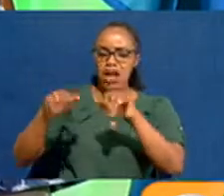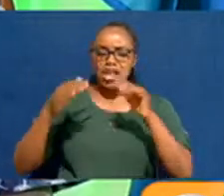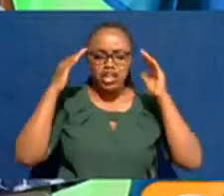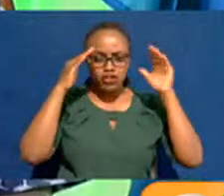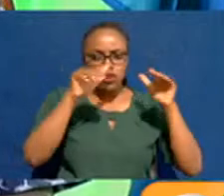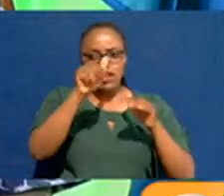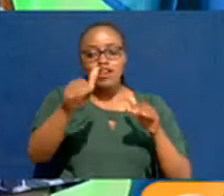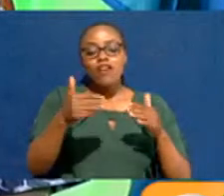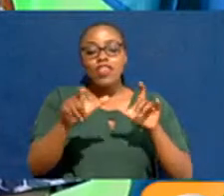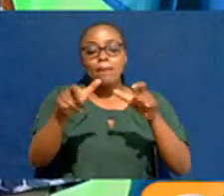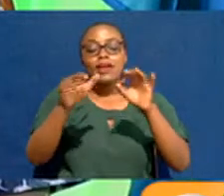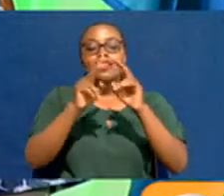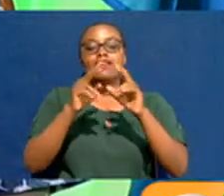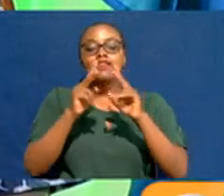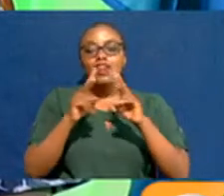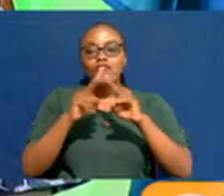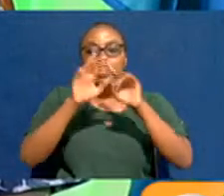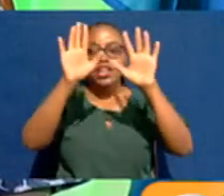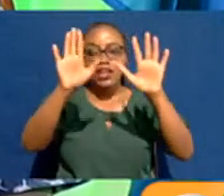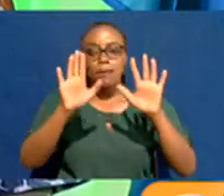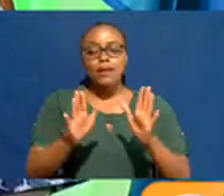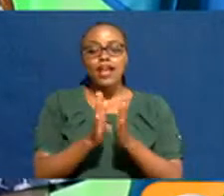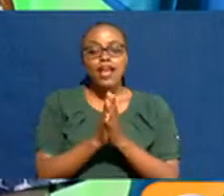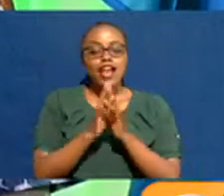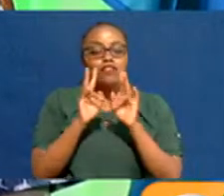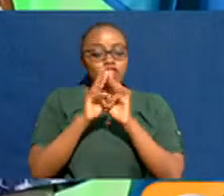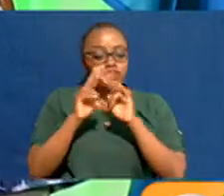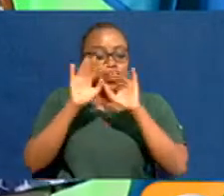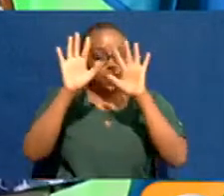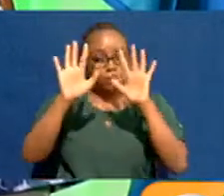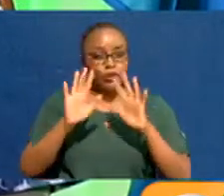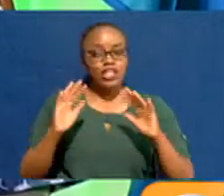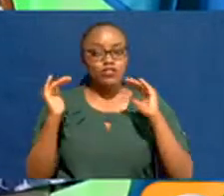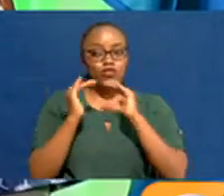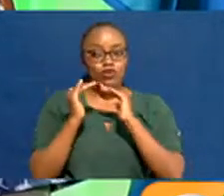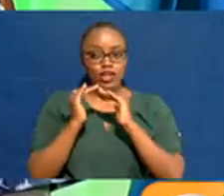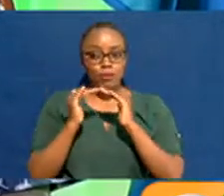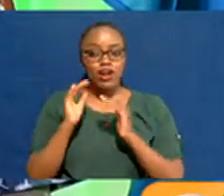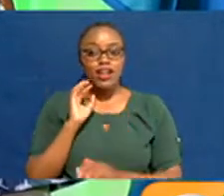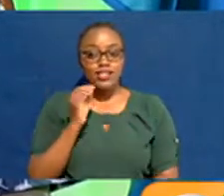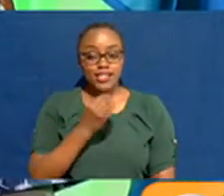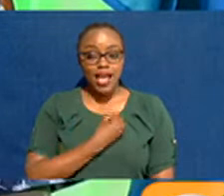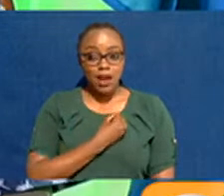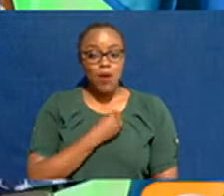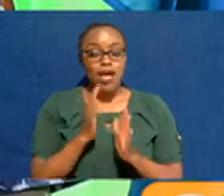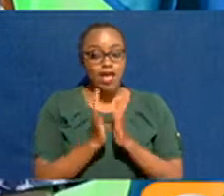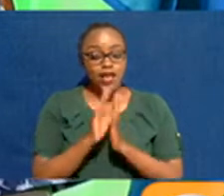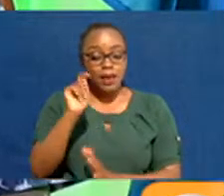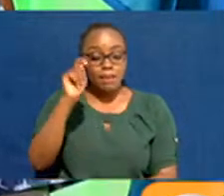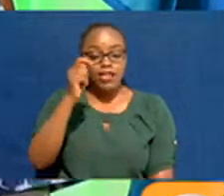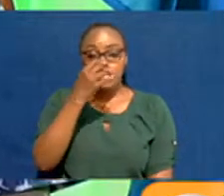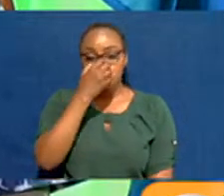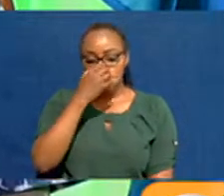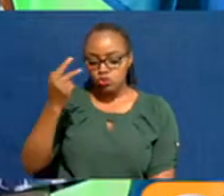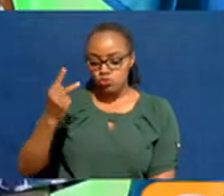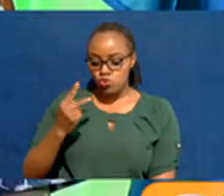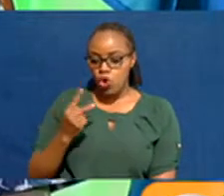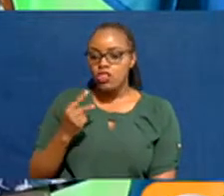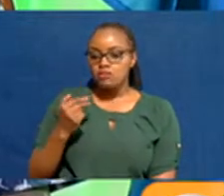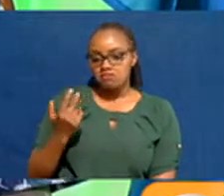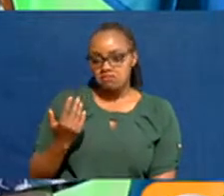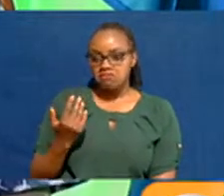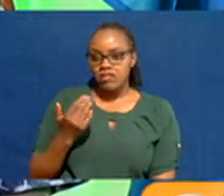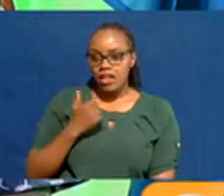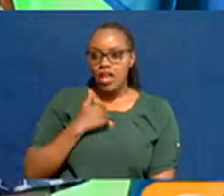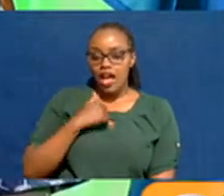Press freedom is important and a critical component of our democracy. And President Ruto and I